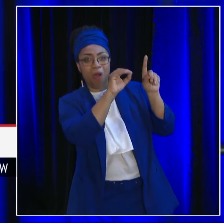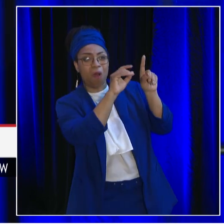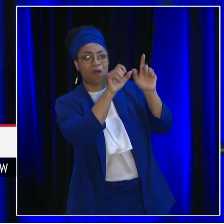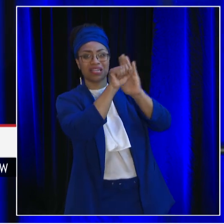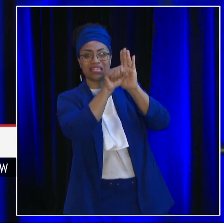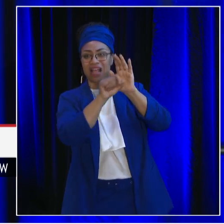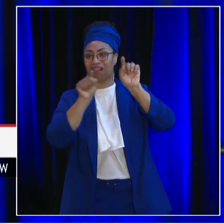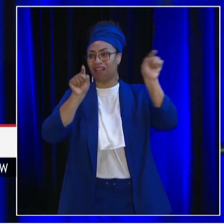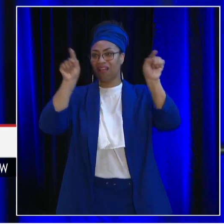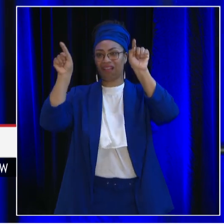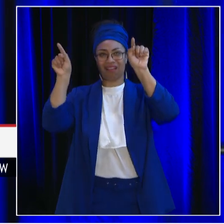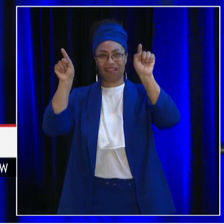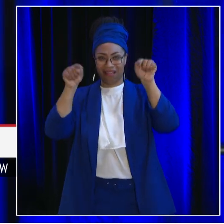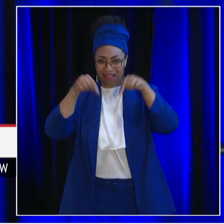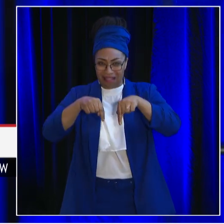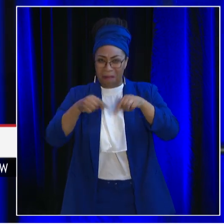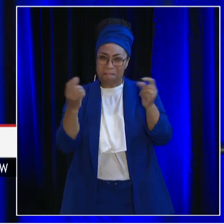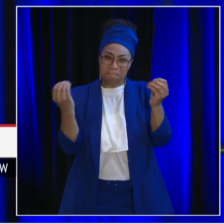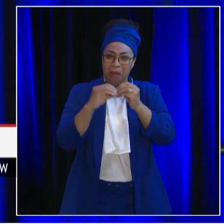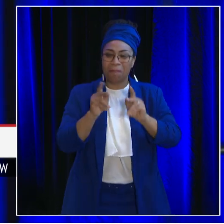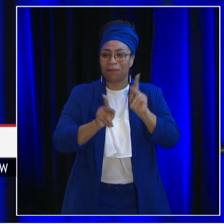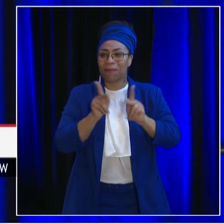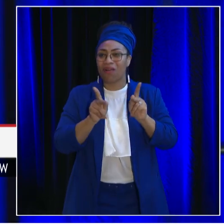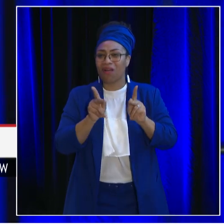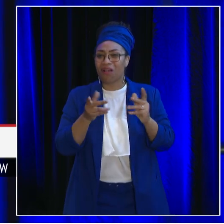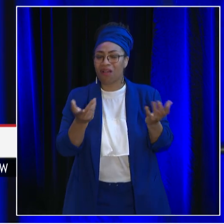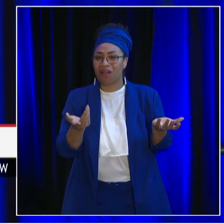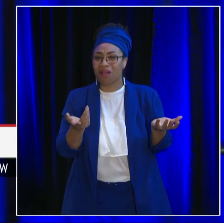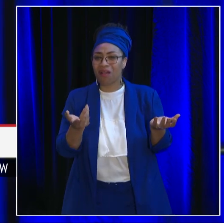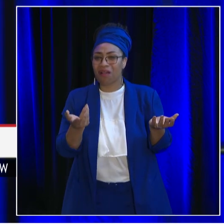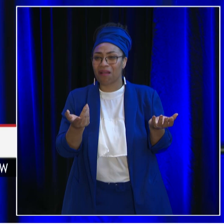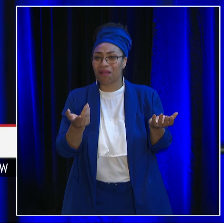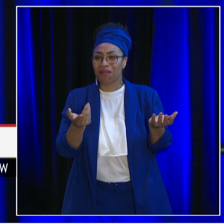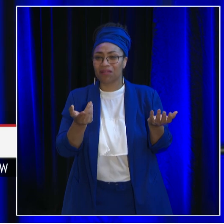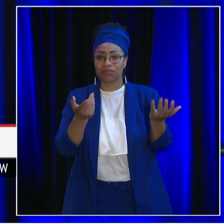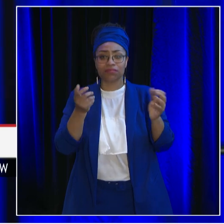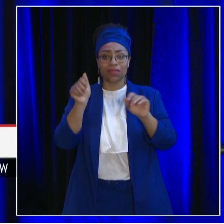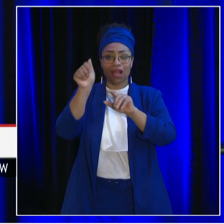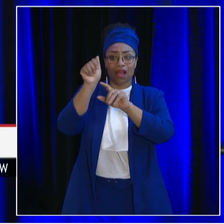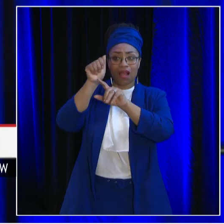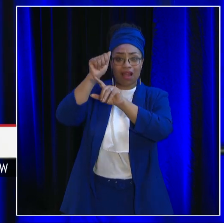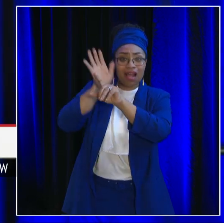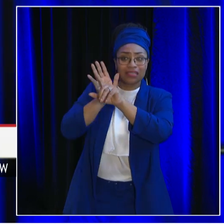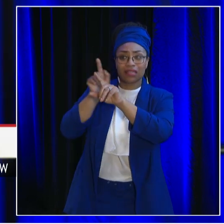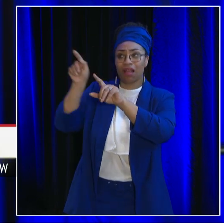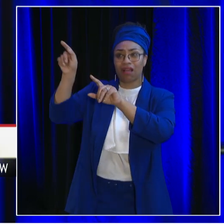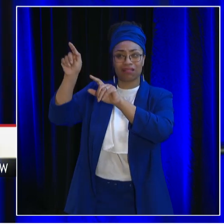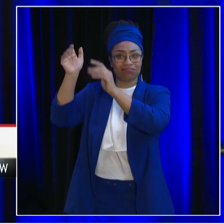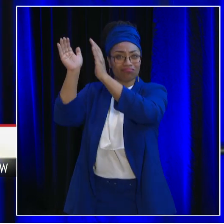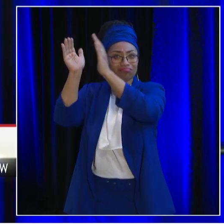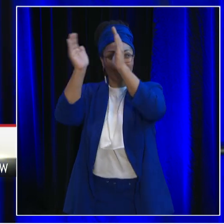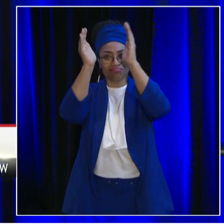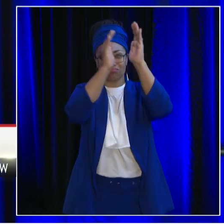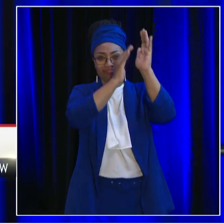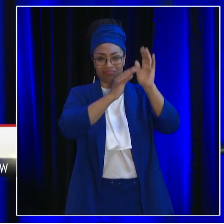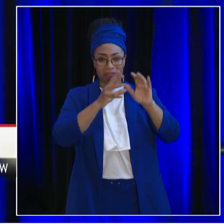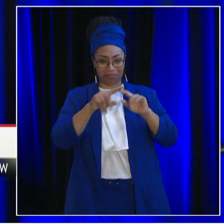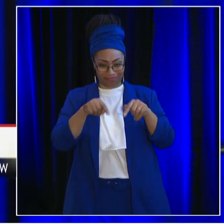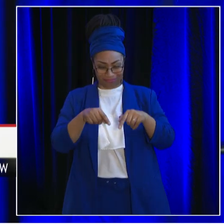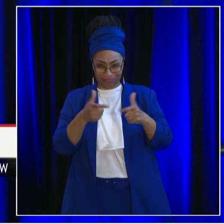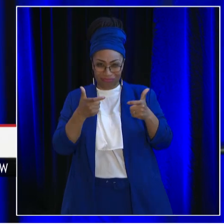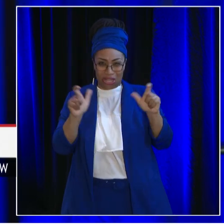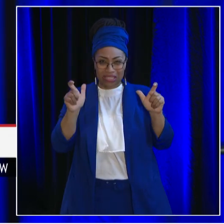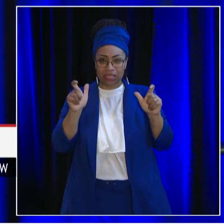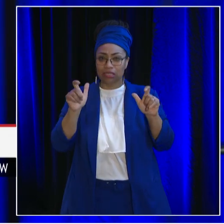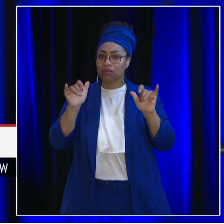when I look at the Federalist Papers, the Founding Fathers never discussed as a goal disenfranchising the residents of the District of